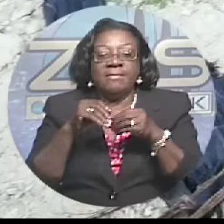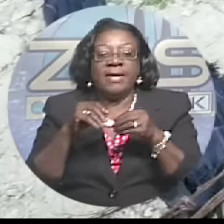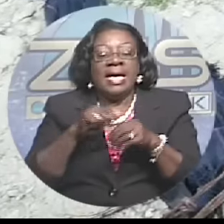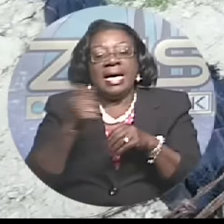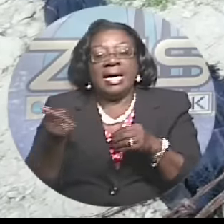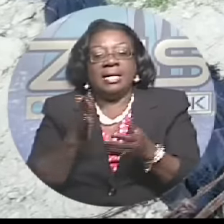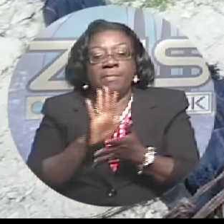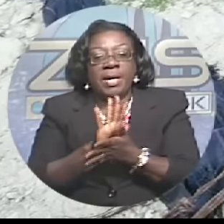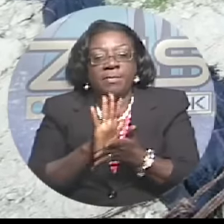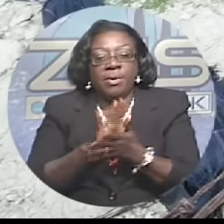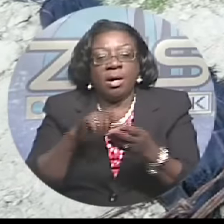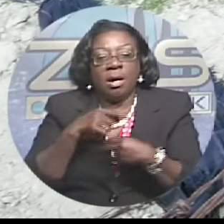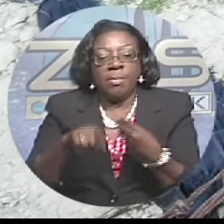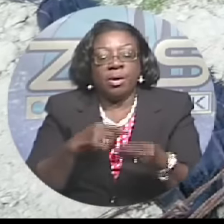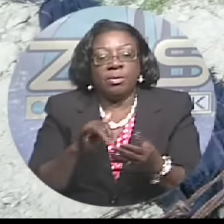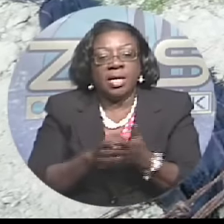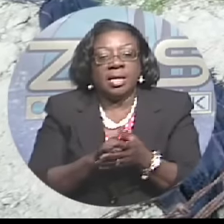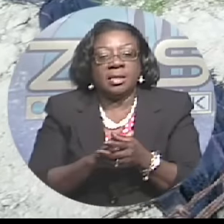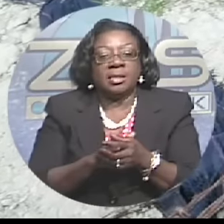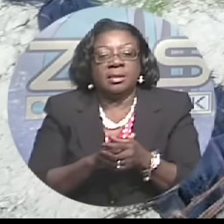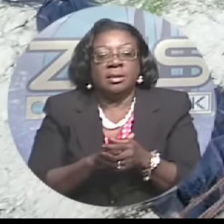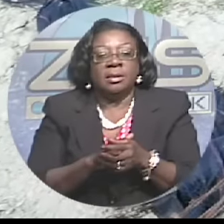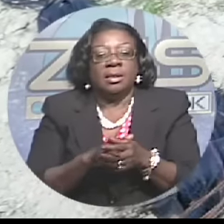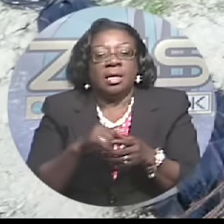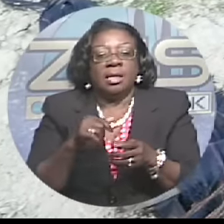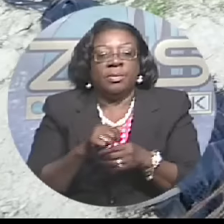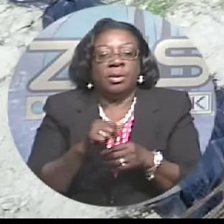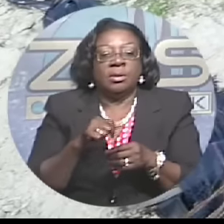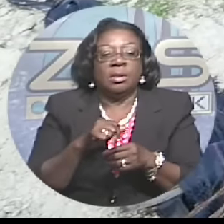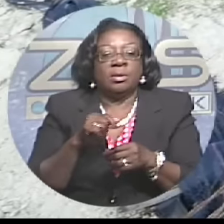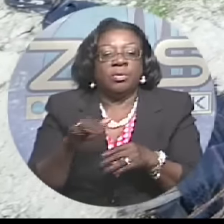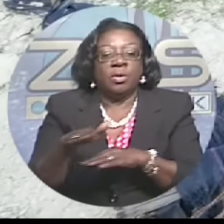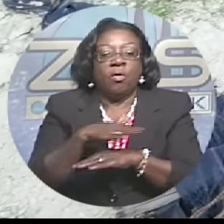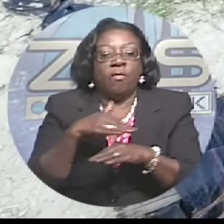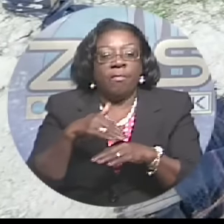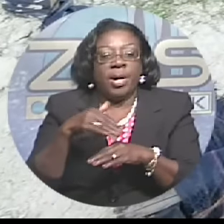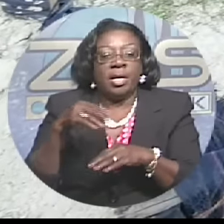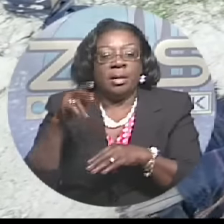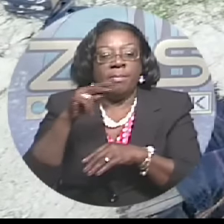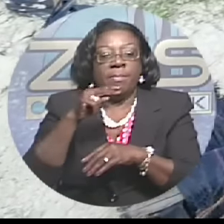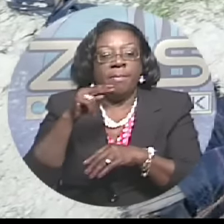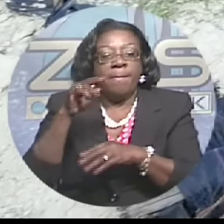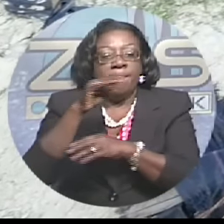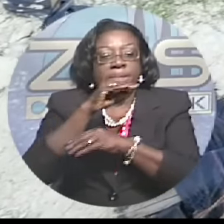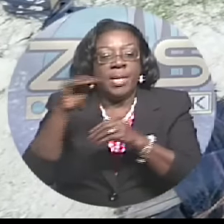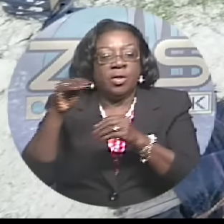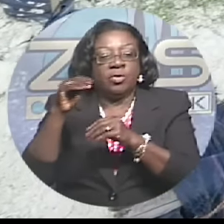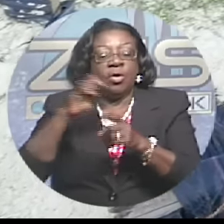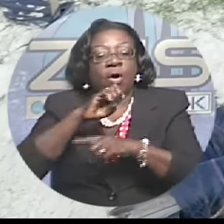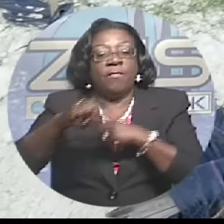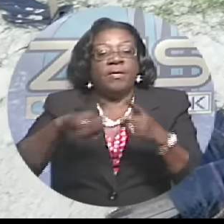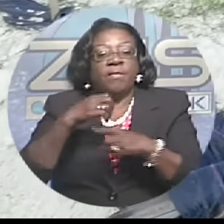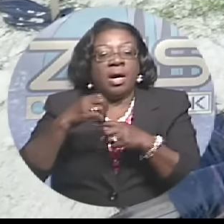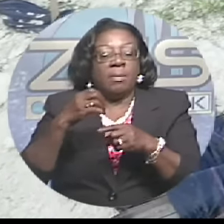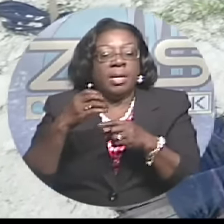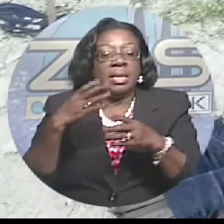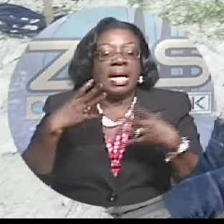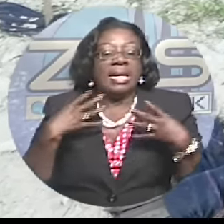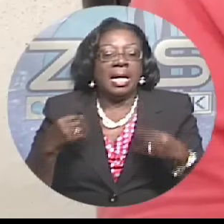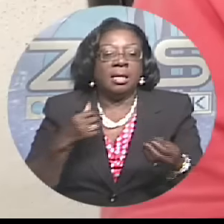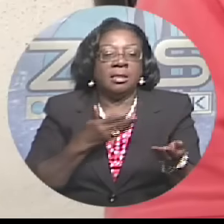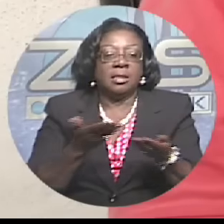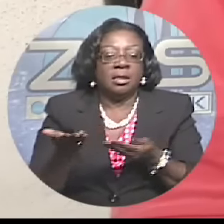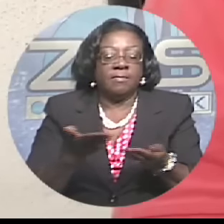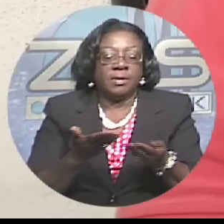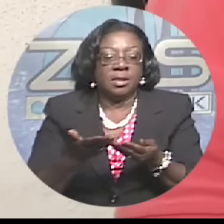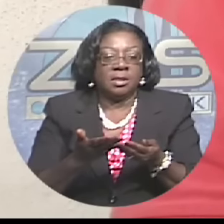the businessman says the issue was preempted by the Ministry of Environmental Health Services, he did reveal what the holes in the ground were for.